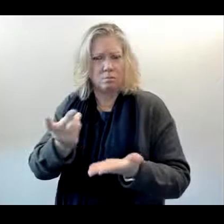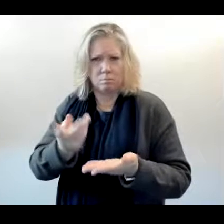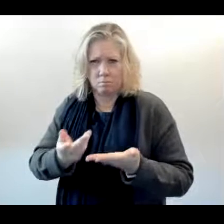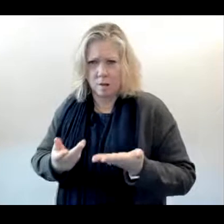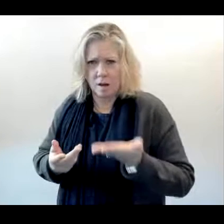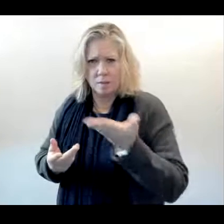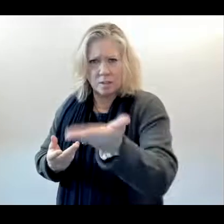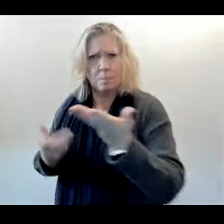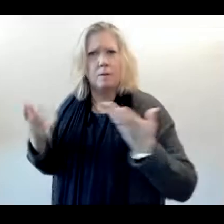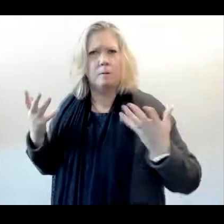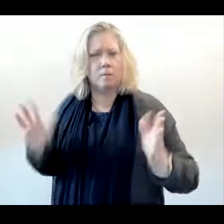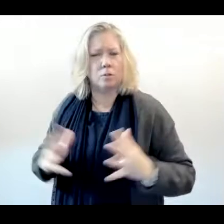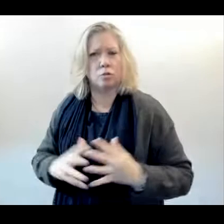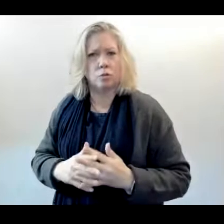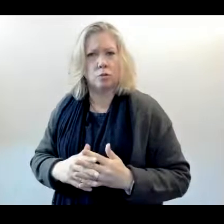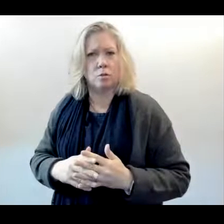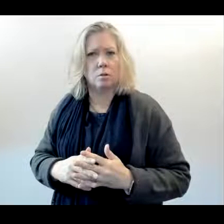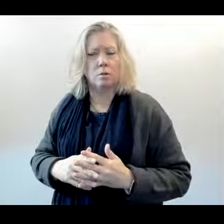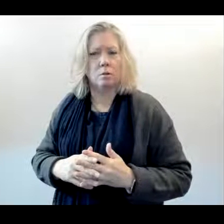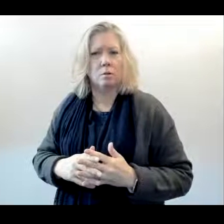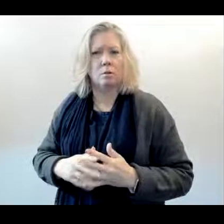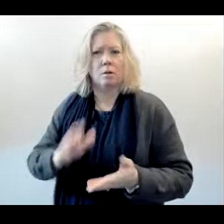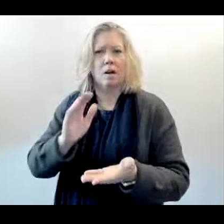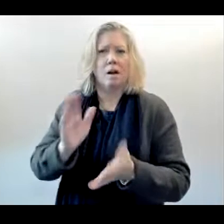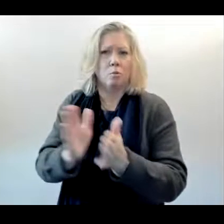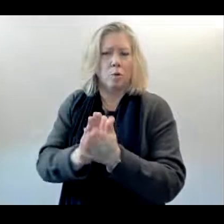this project of $300,000.